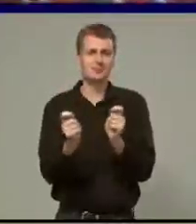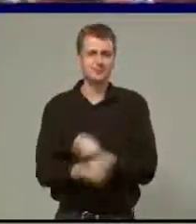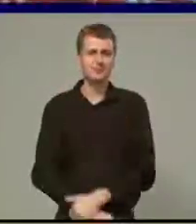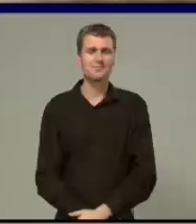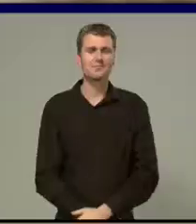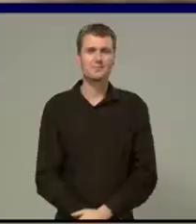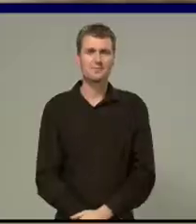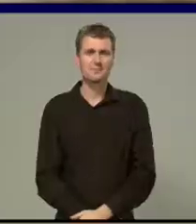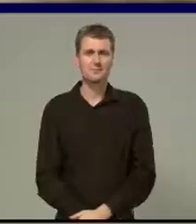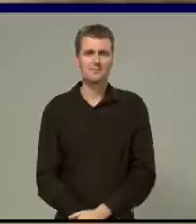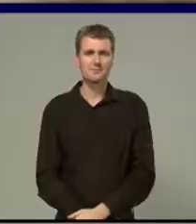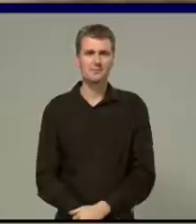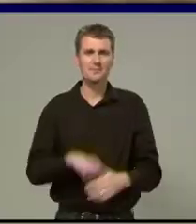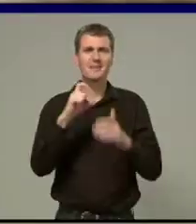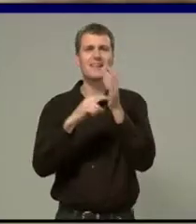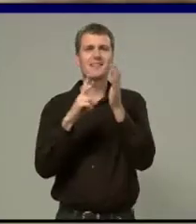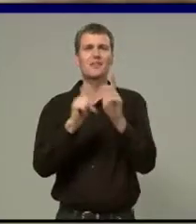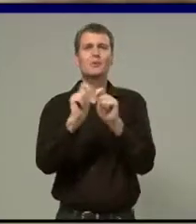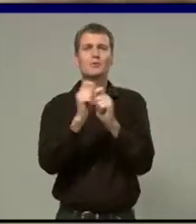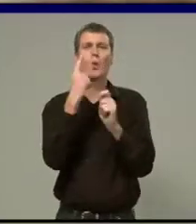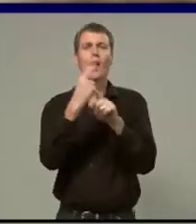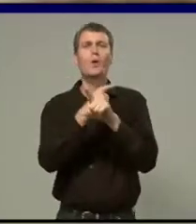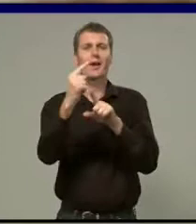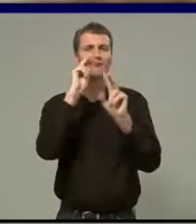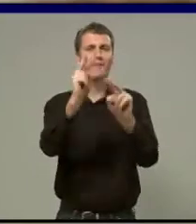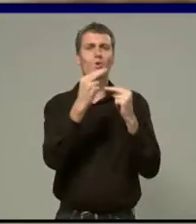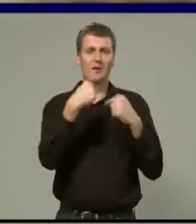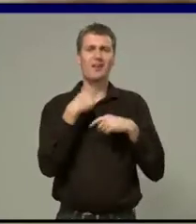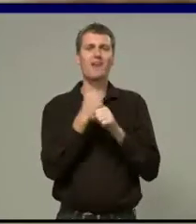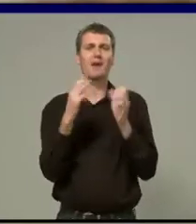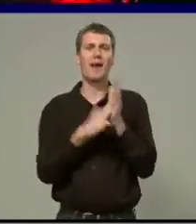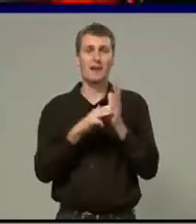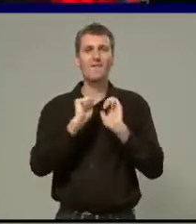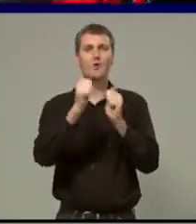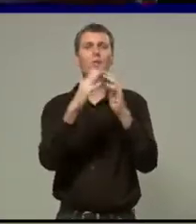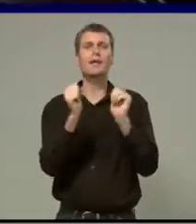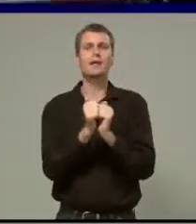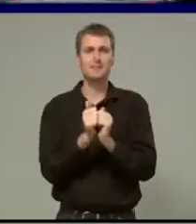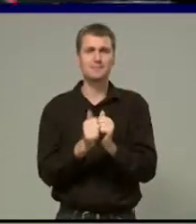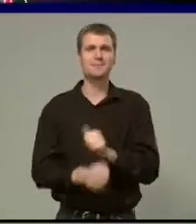That's CTV News Week in Review. I'm Grant Mangan. Have a great weekend.